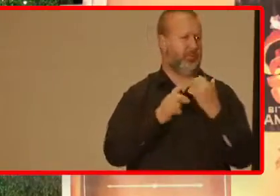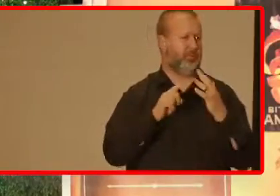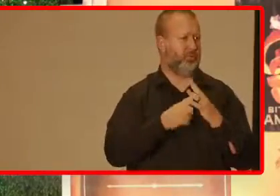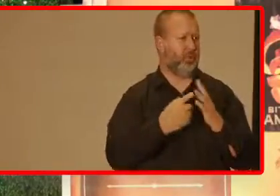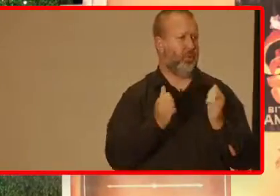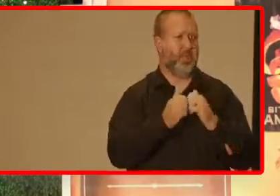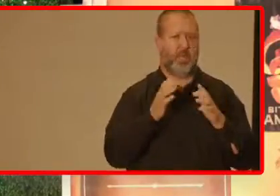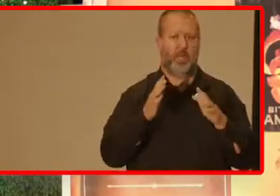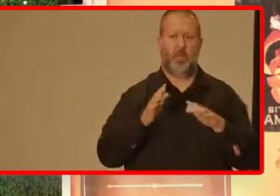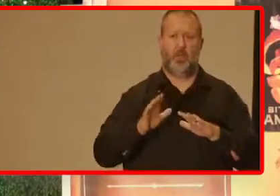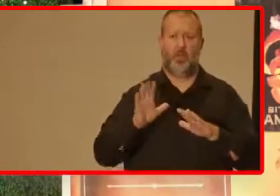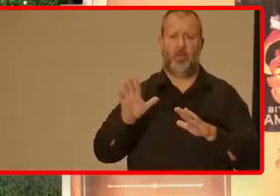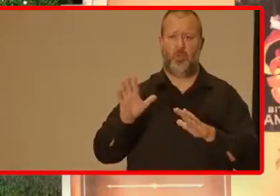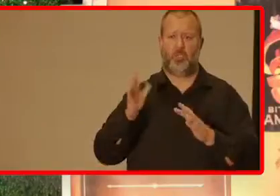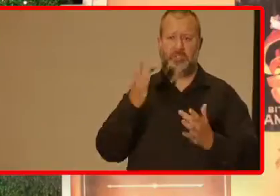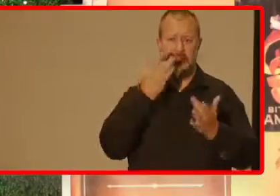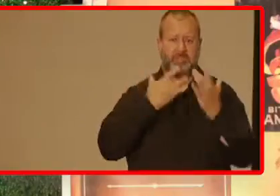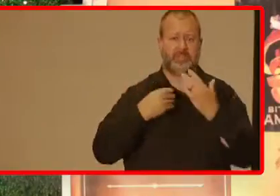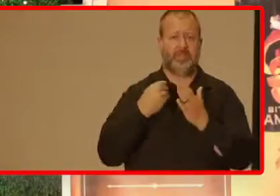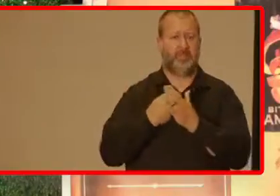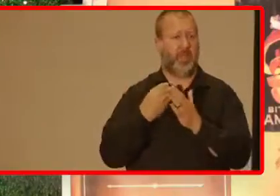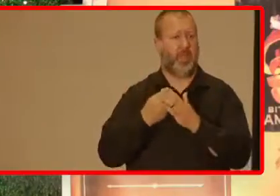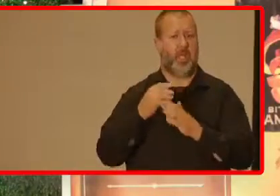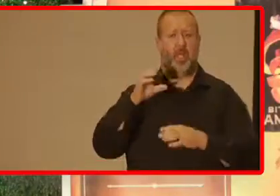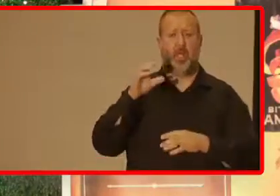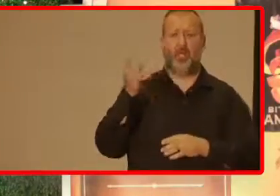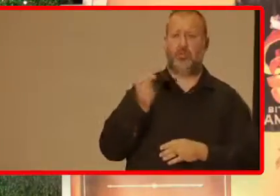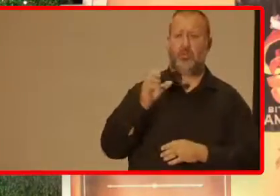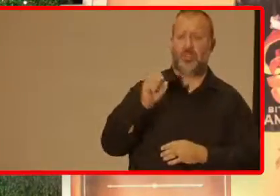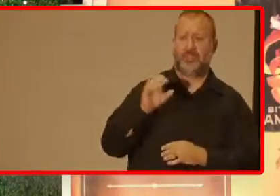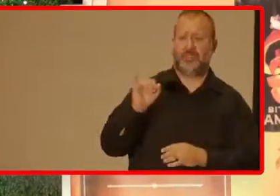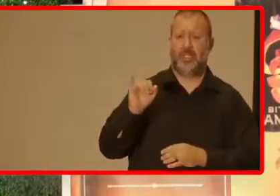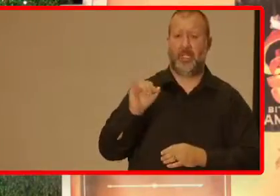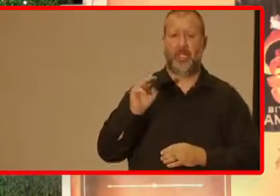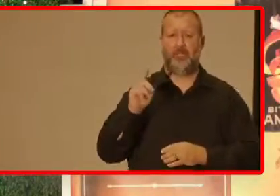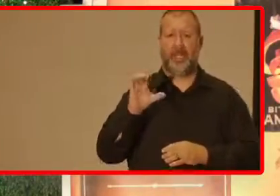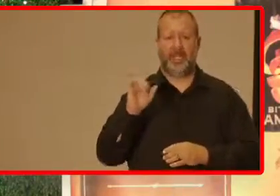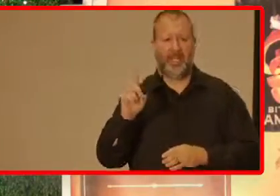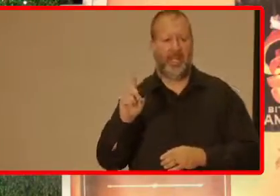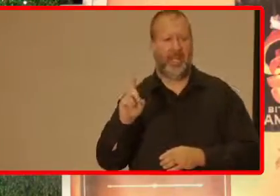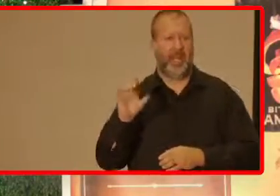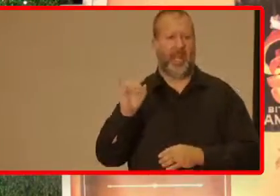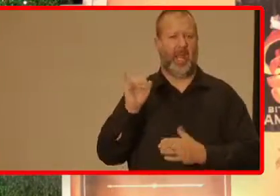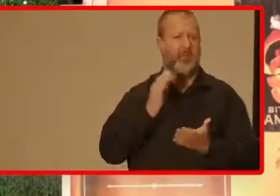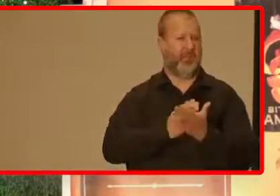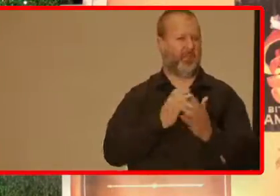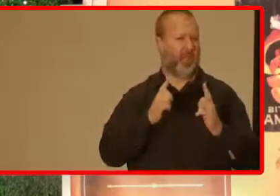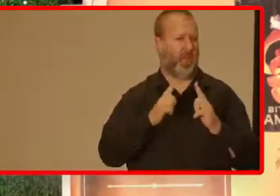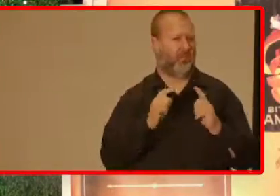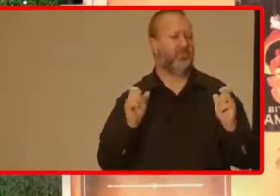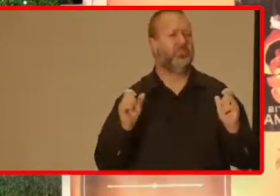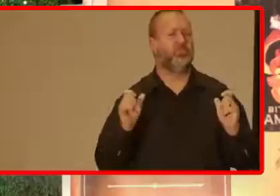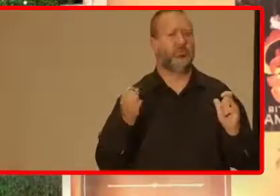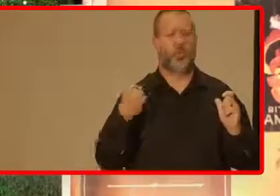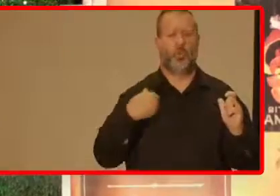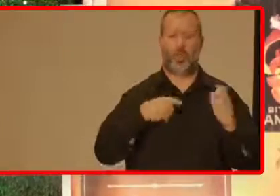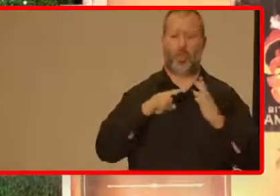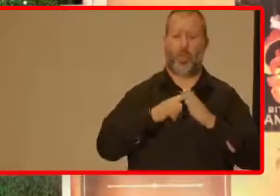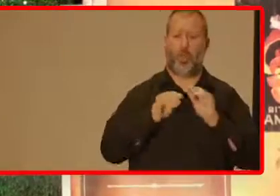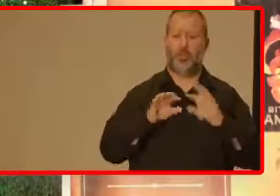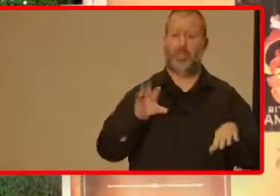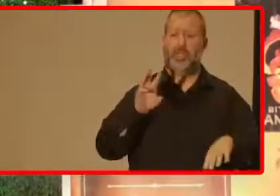without jeopardizing their public benefits, SSI, Medicaid, iBudget waiver. Since we have launched,